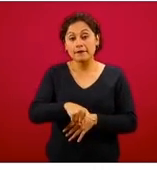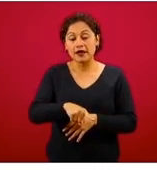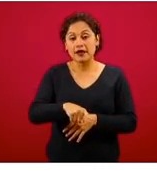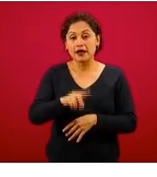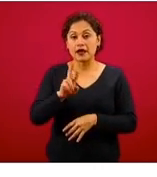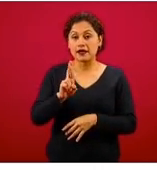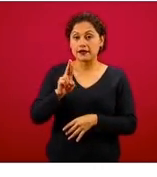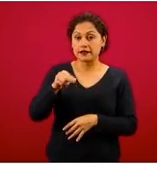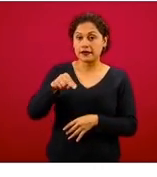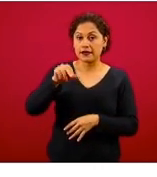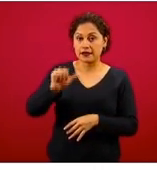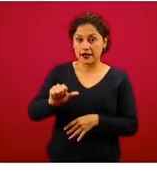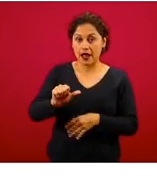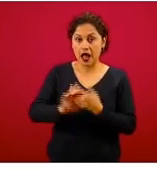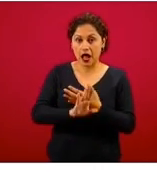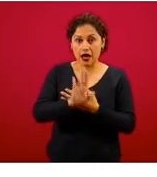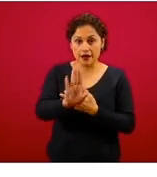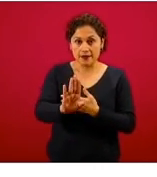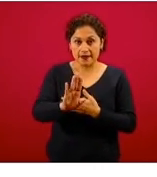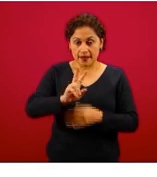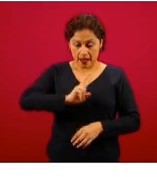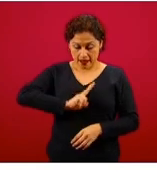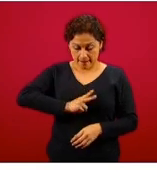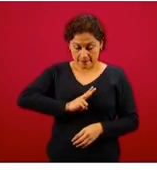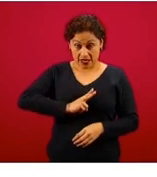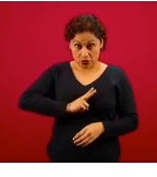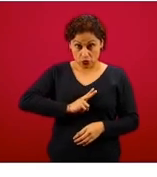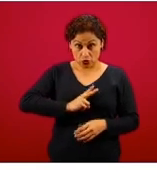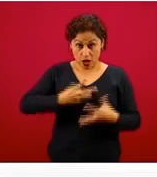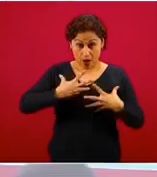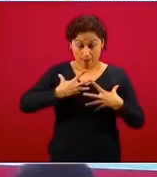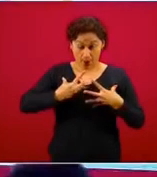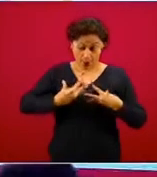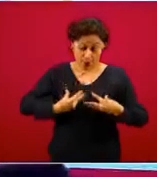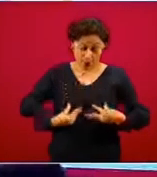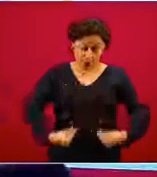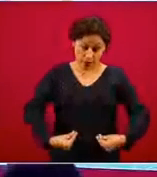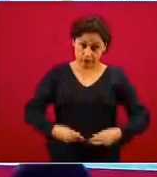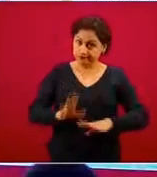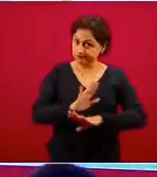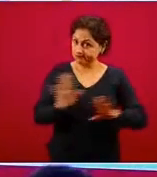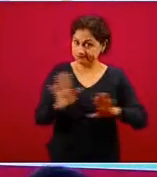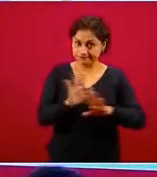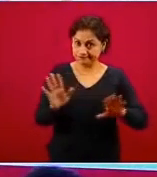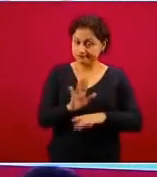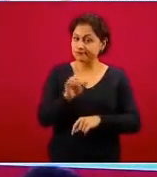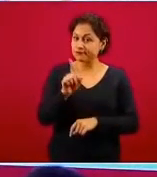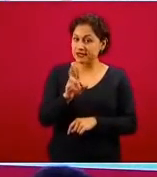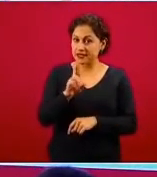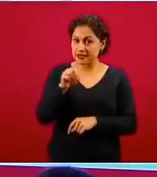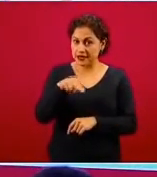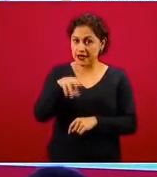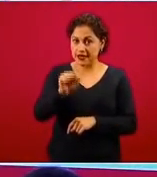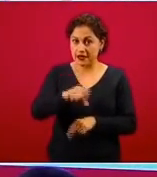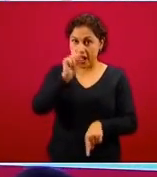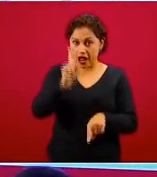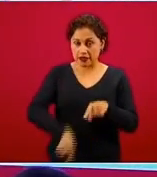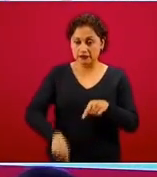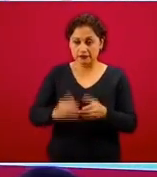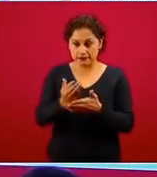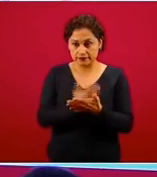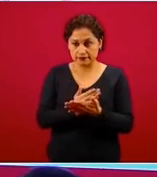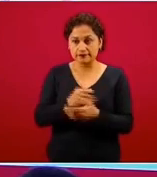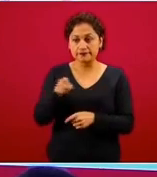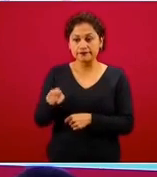se element replique, is to para act que early tengamos en to un prevent día the 1 millón virus de copias. from Y replicating aquí itself. actúa el Because as I said, we lipoproteavid can y